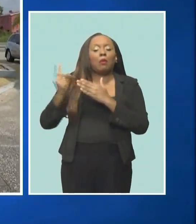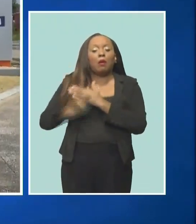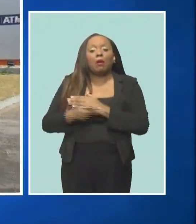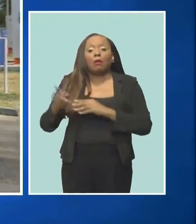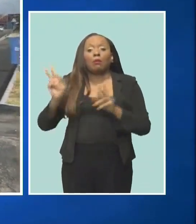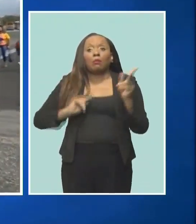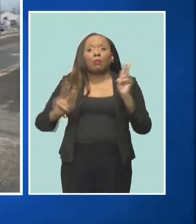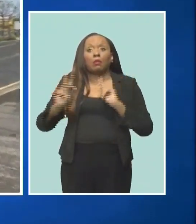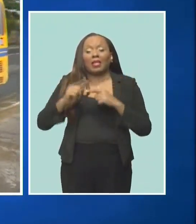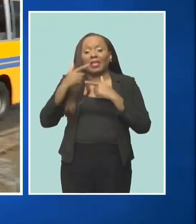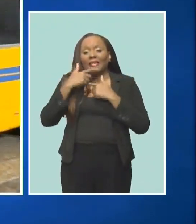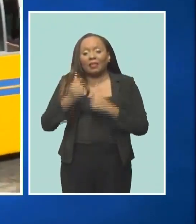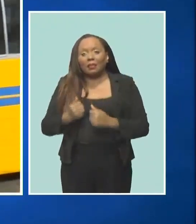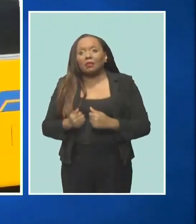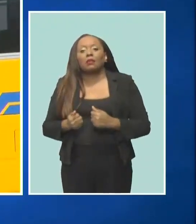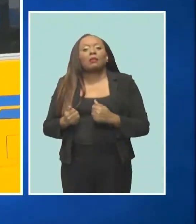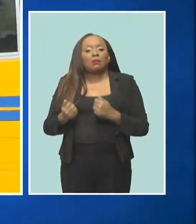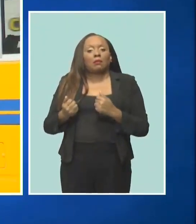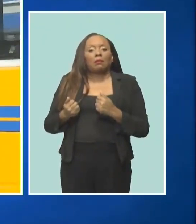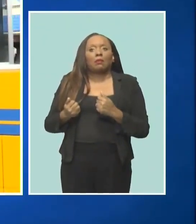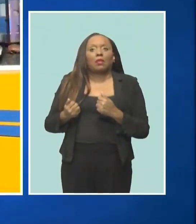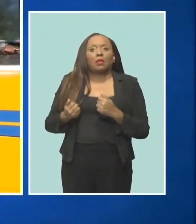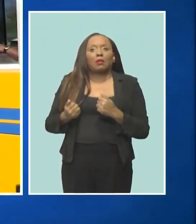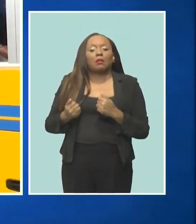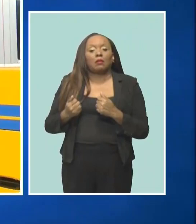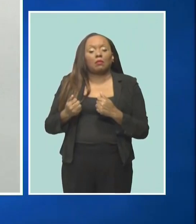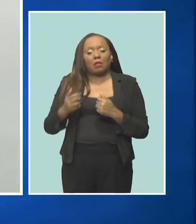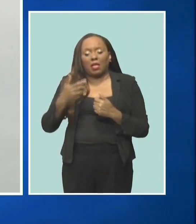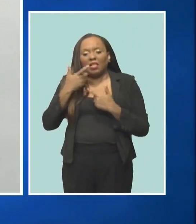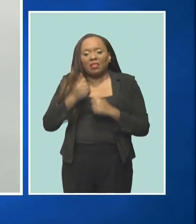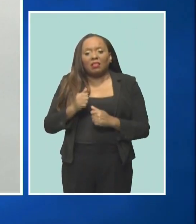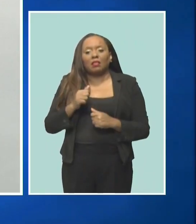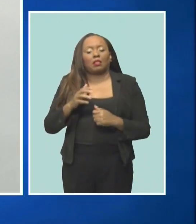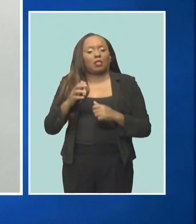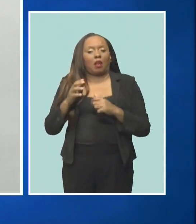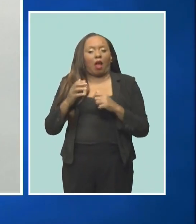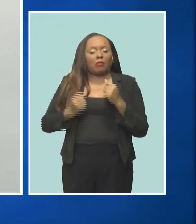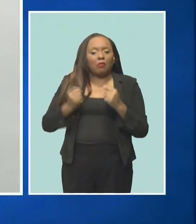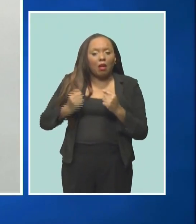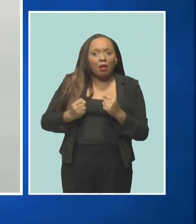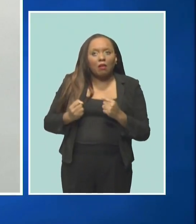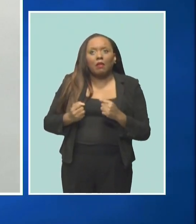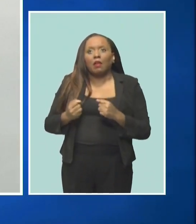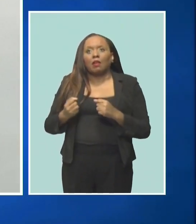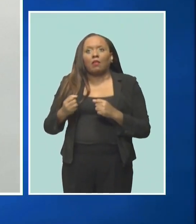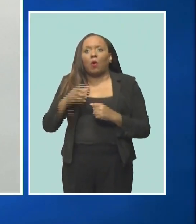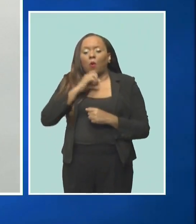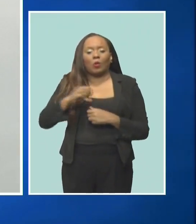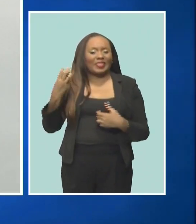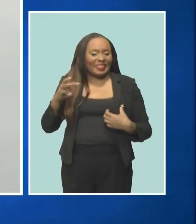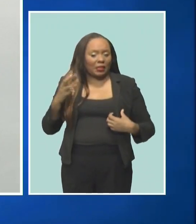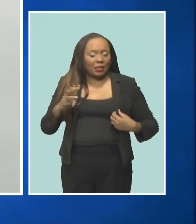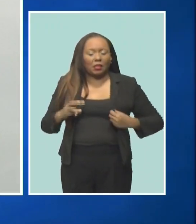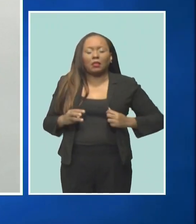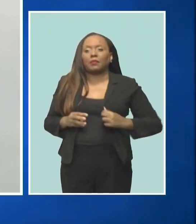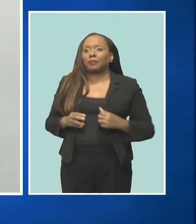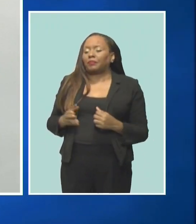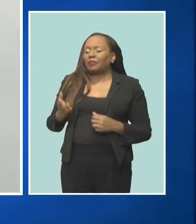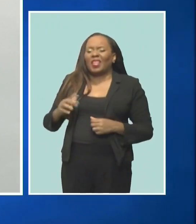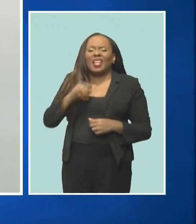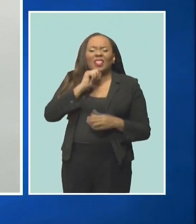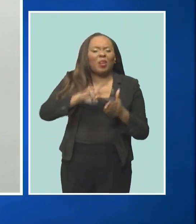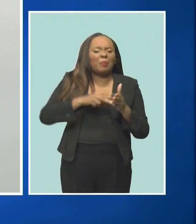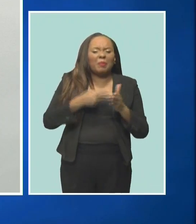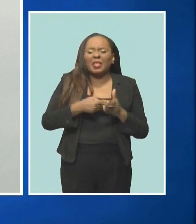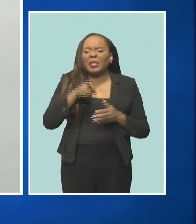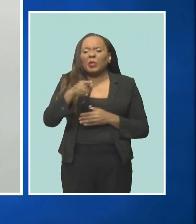in becoming PSV operators from age 16. It doesn't mean that they're going to be able to drive right away if they're 16,